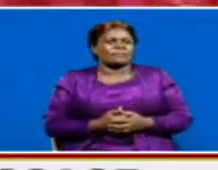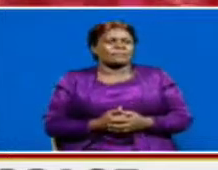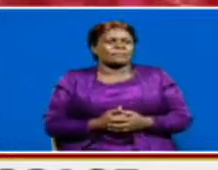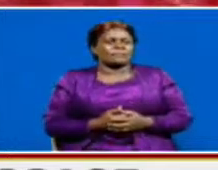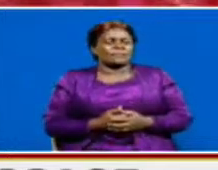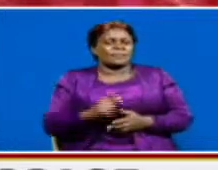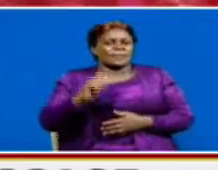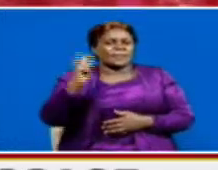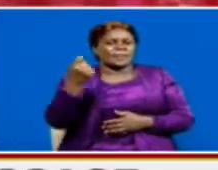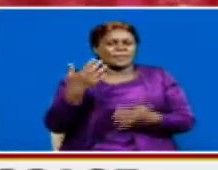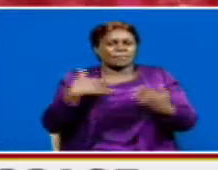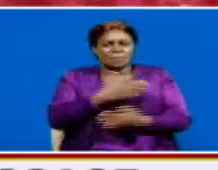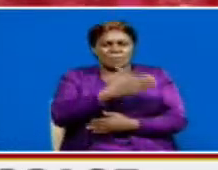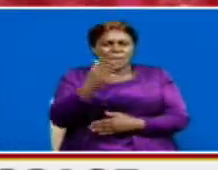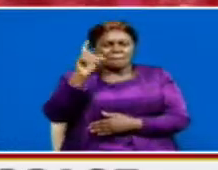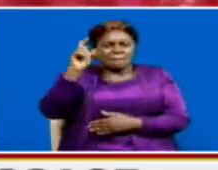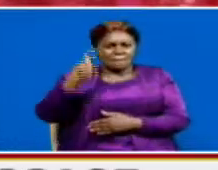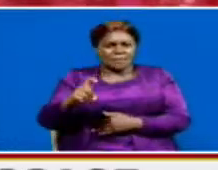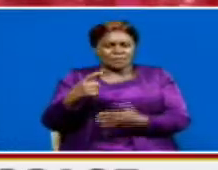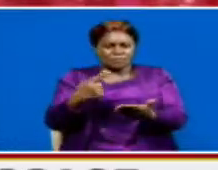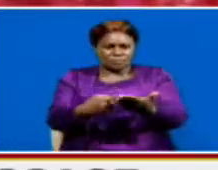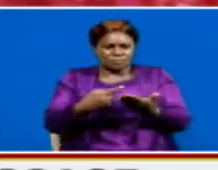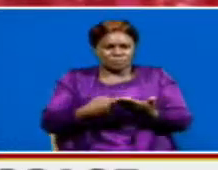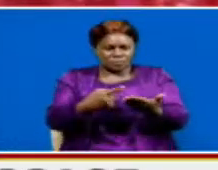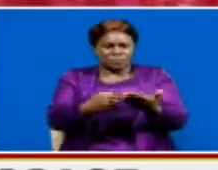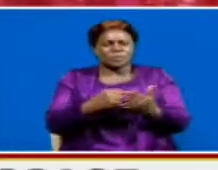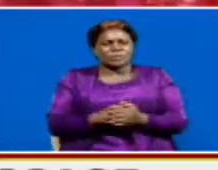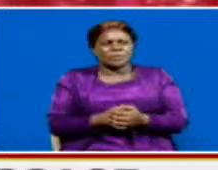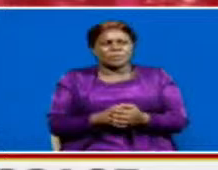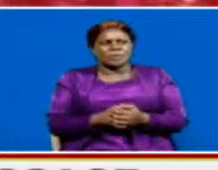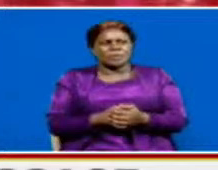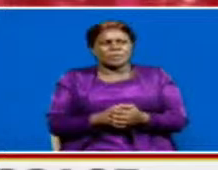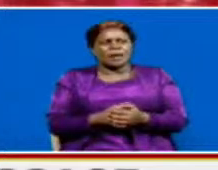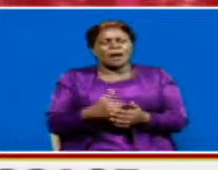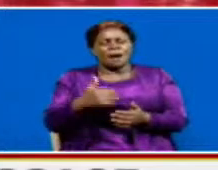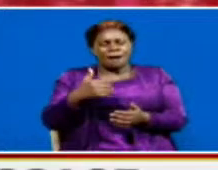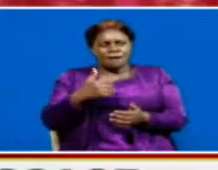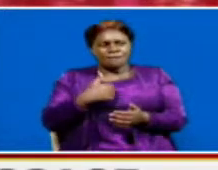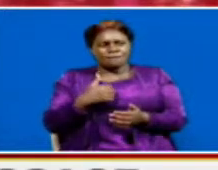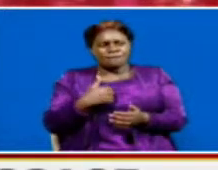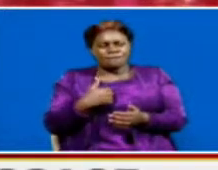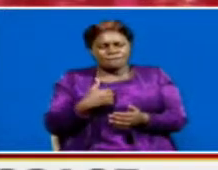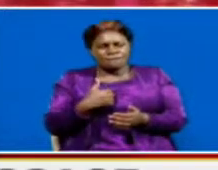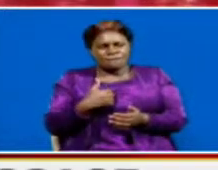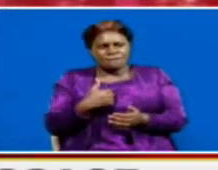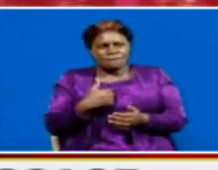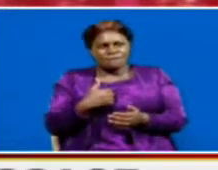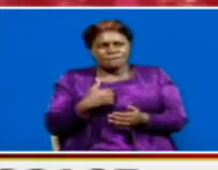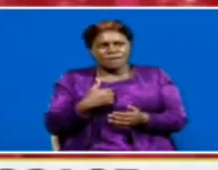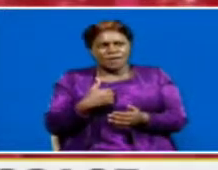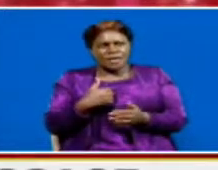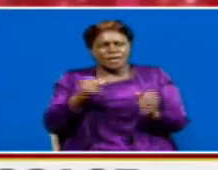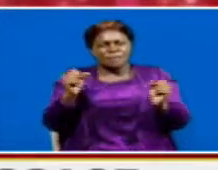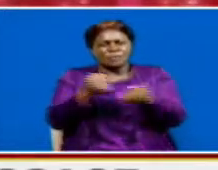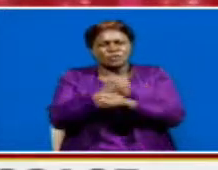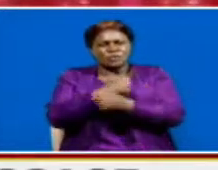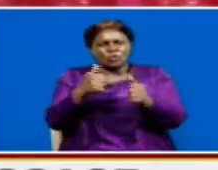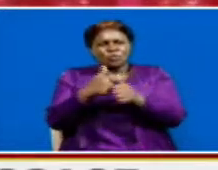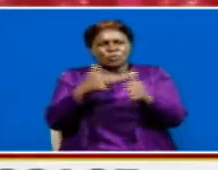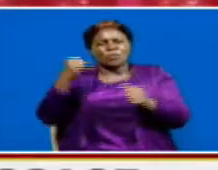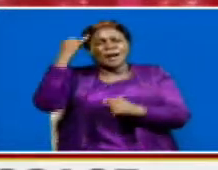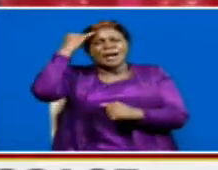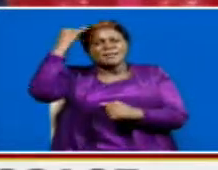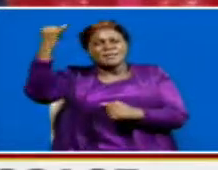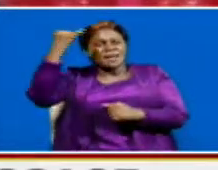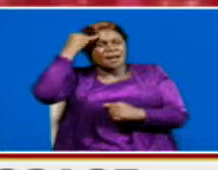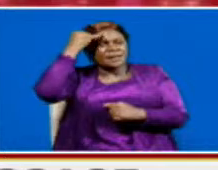my dear Kenyans, must be negotiated. There is an inevitable clash of